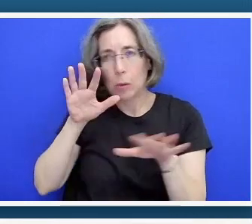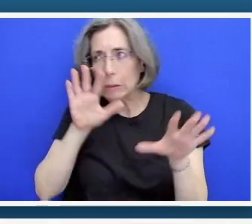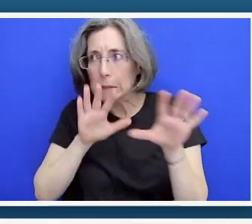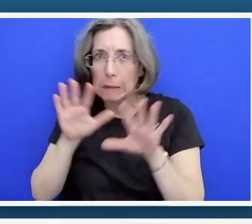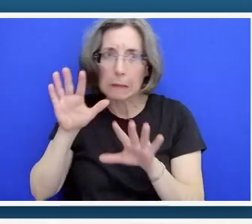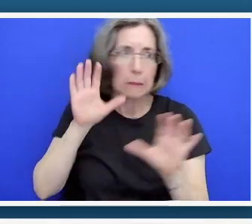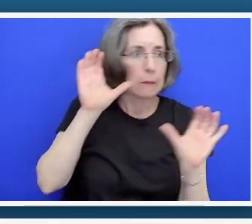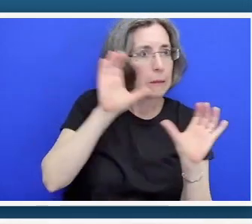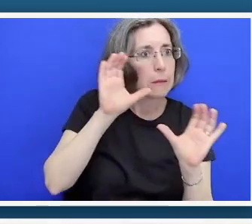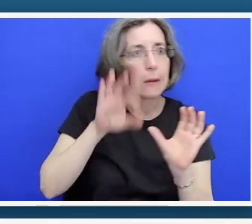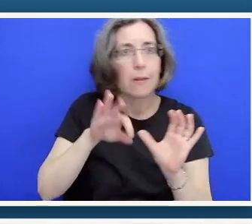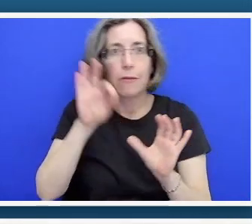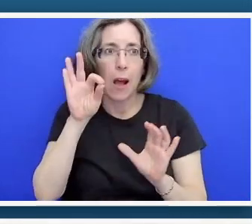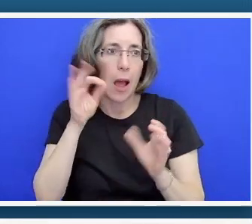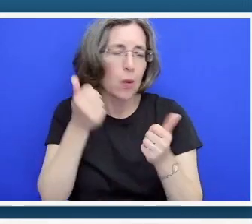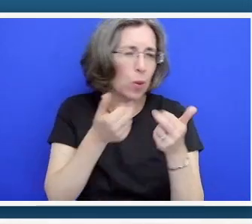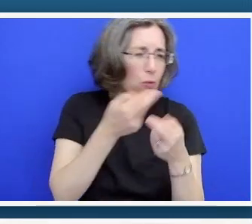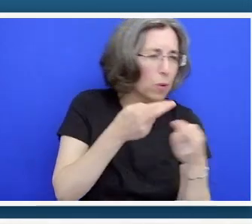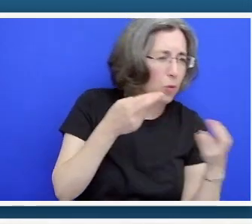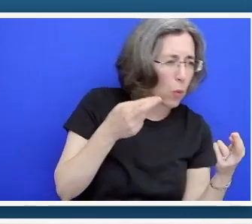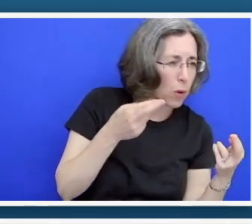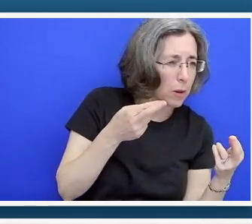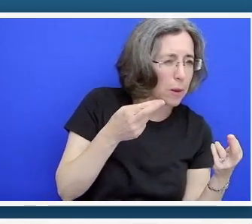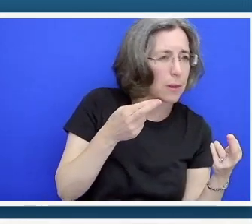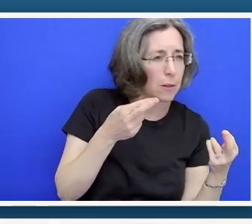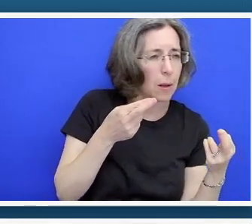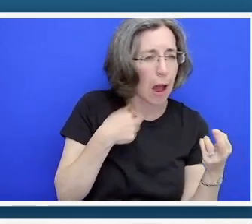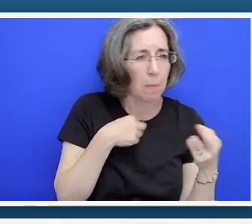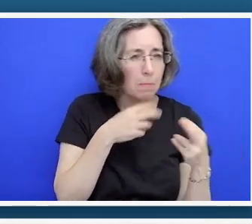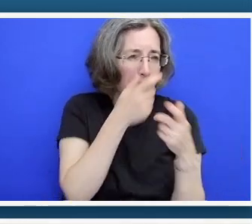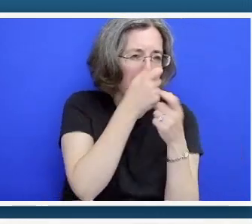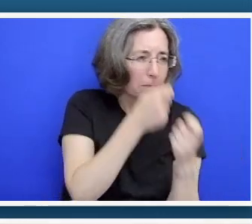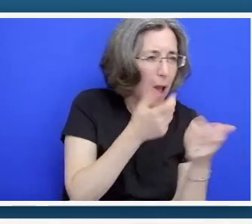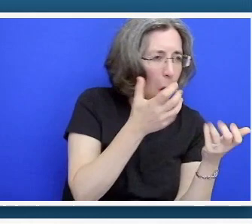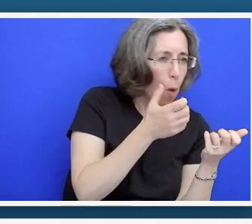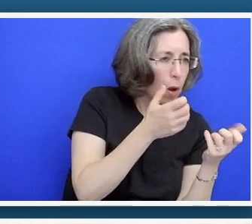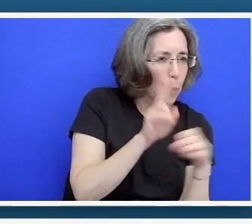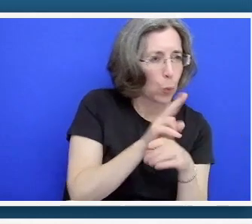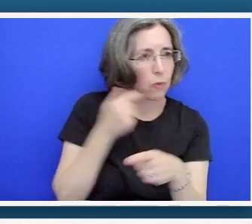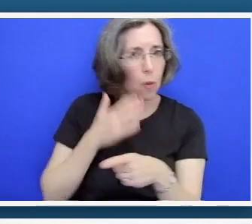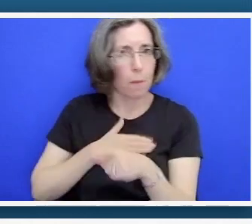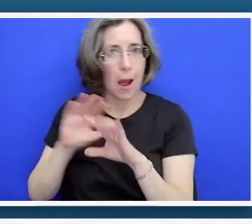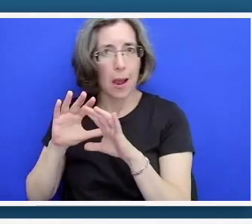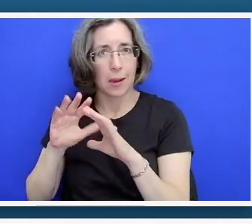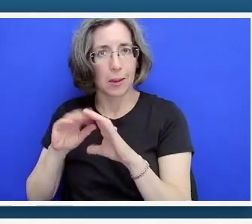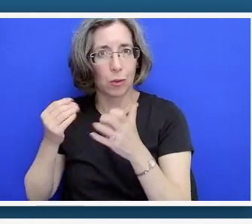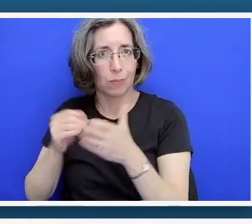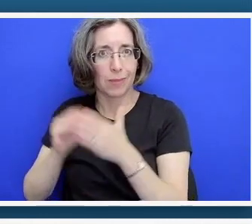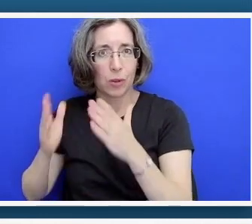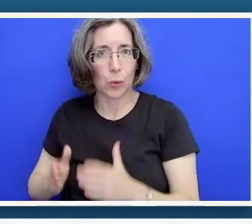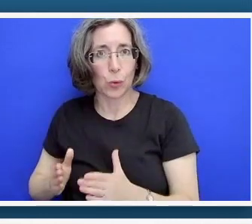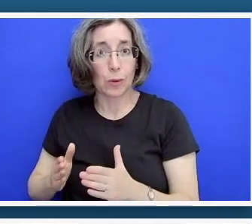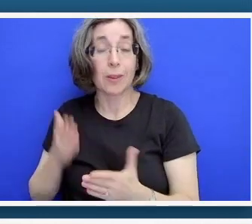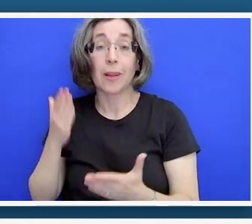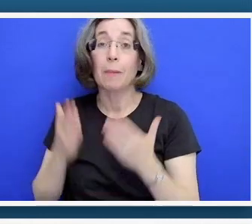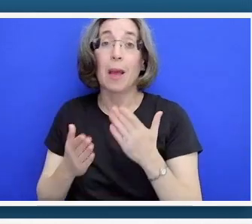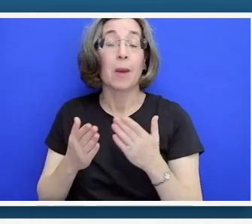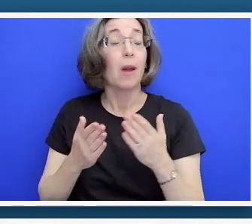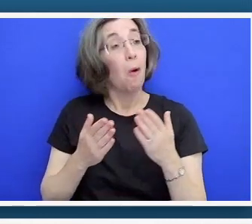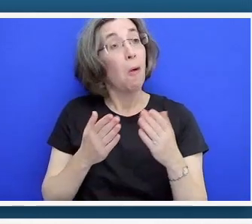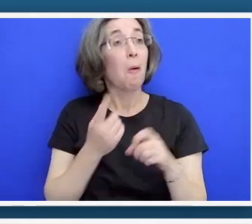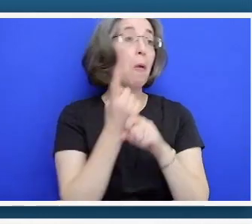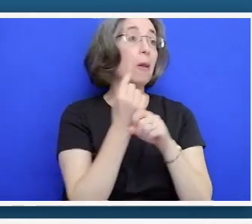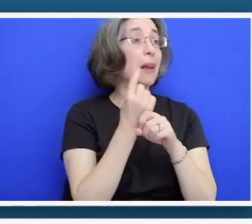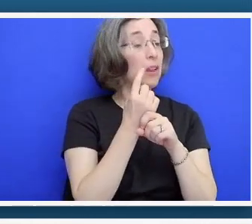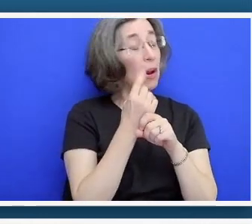you to use in your context for the group of students that's in front of you, because a collection that works one year might not really be the thing that will work the next